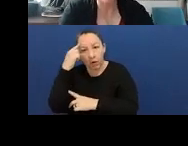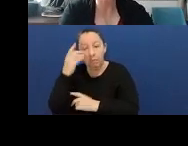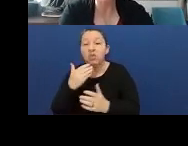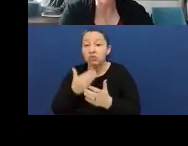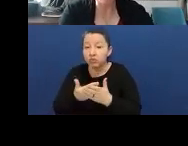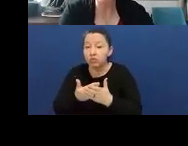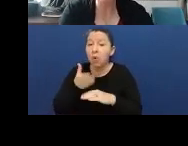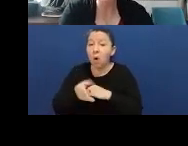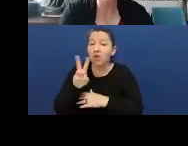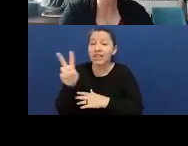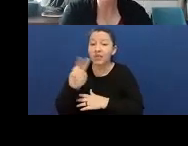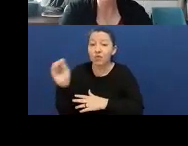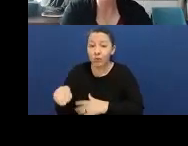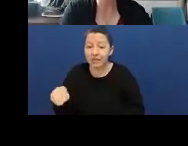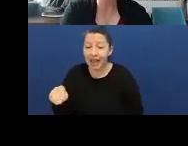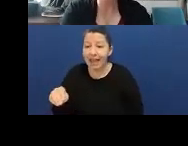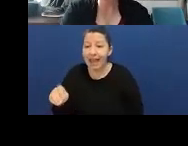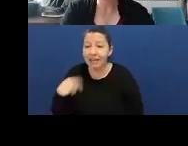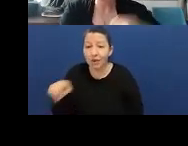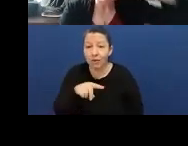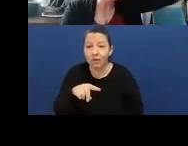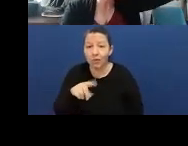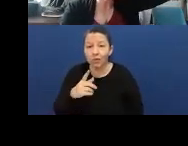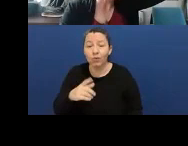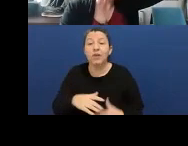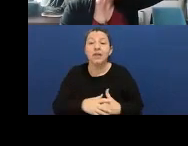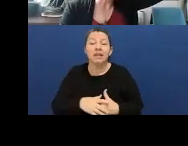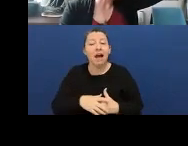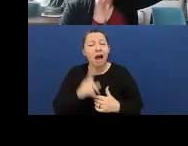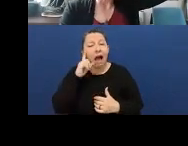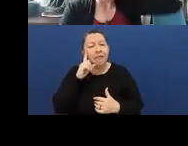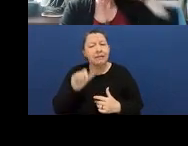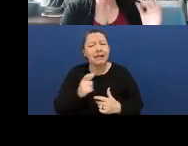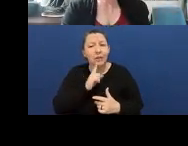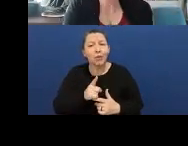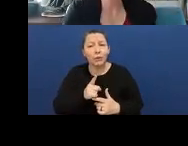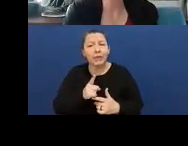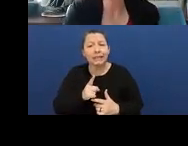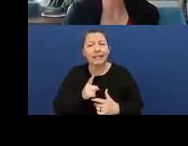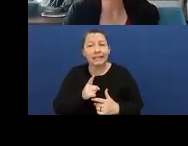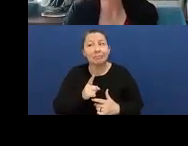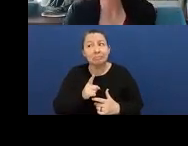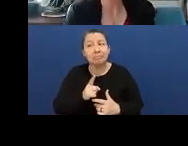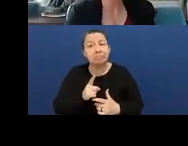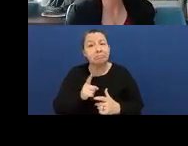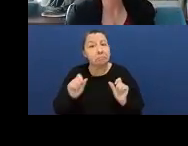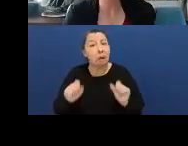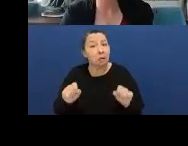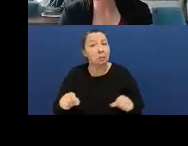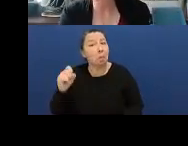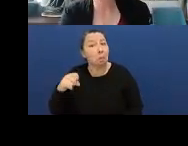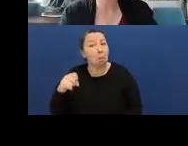62%. I do think that that is a big possibility. The other issue is that